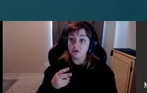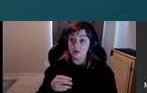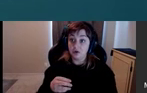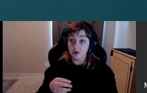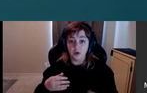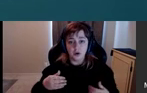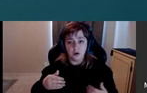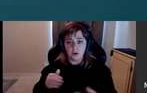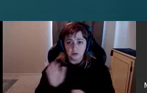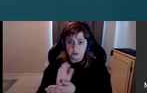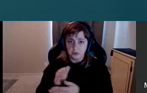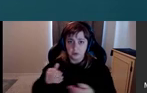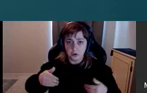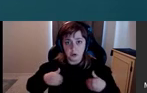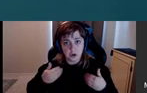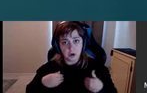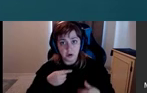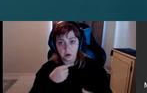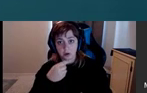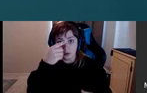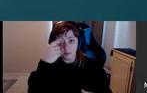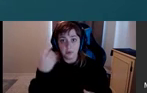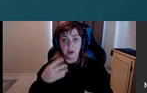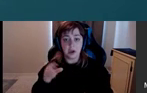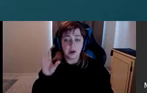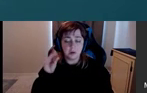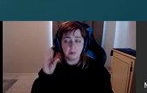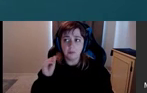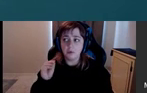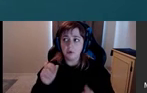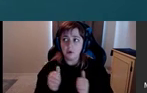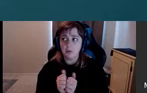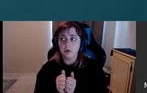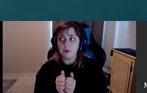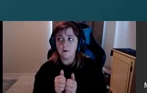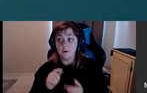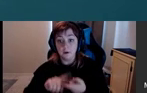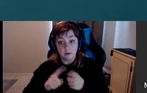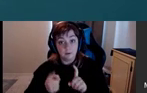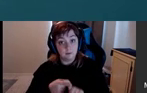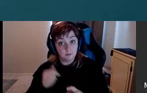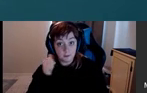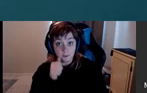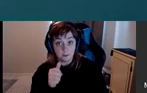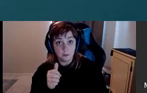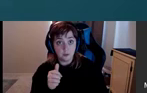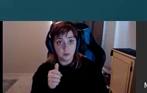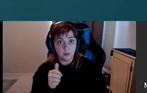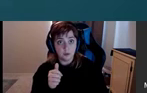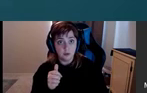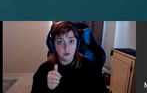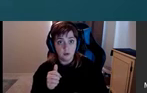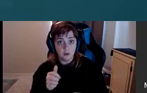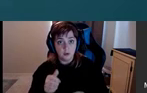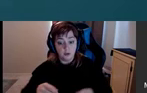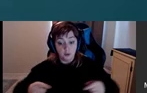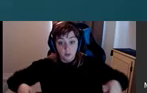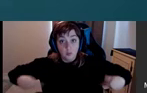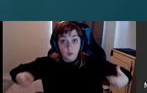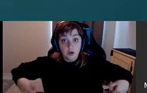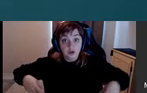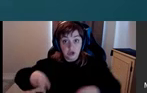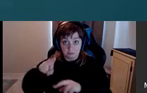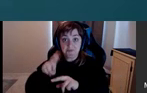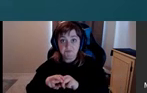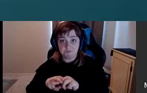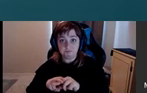his best friend is a young girl with a disability in a wheelchair. And to be able to show him that at the age of 5,